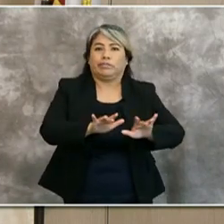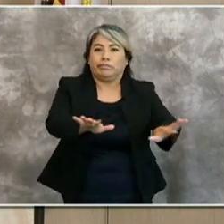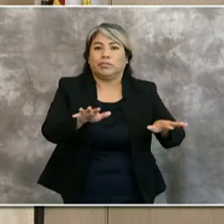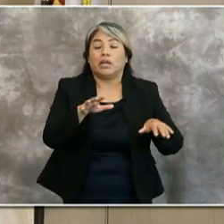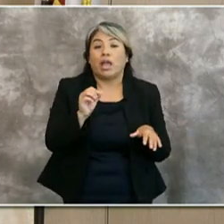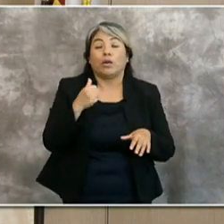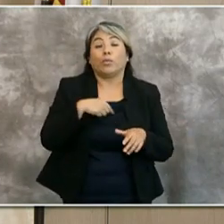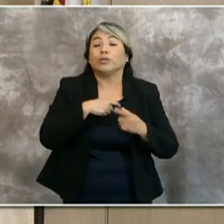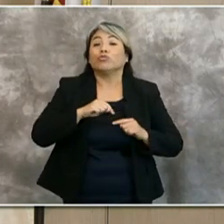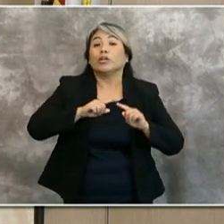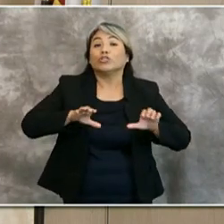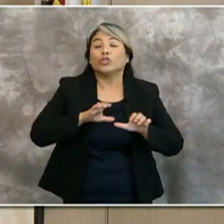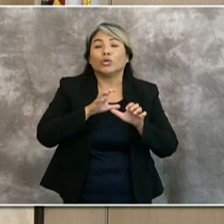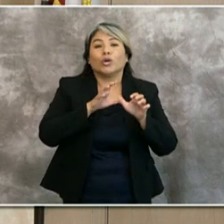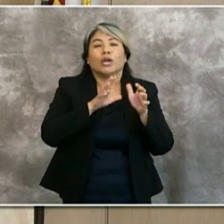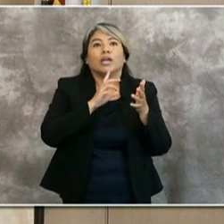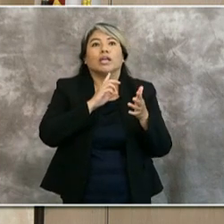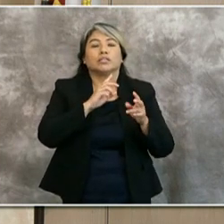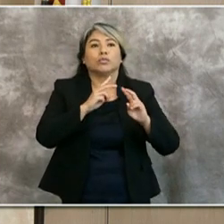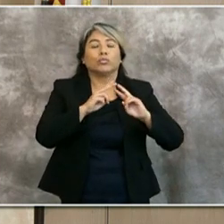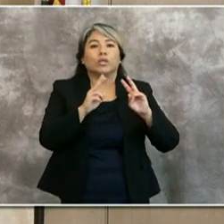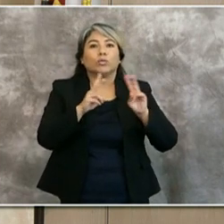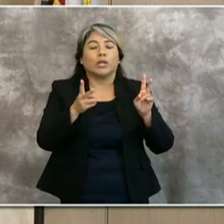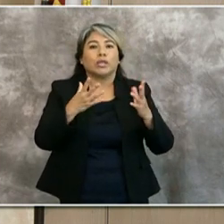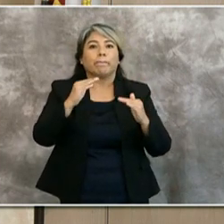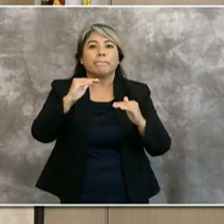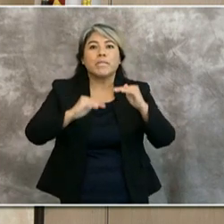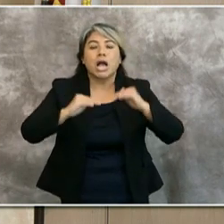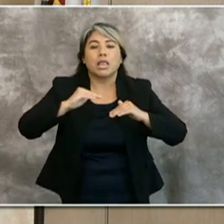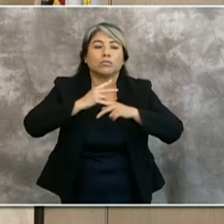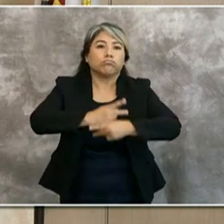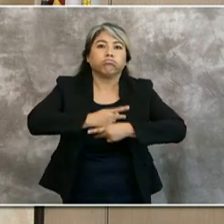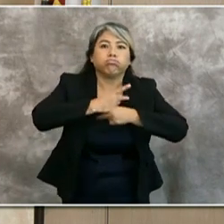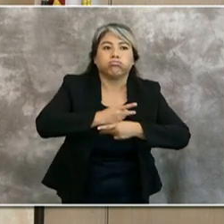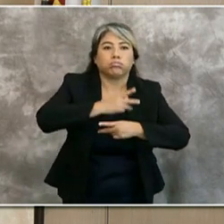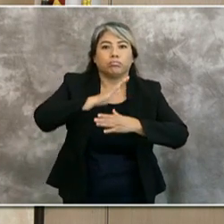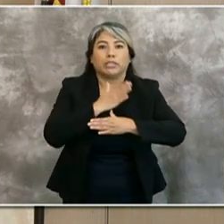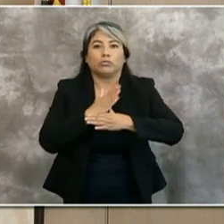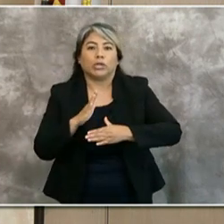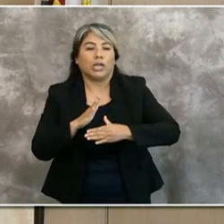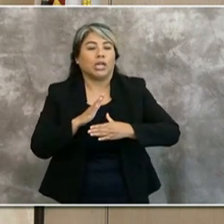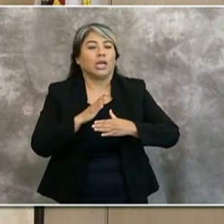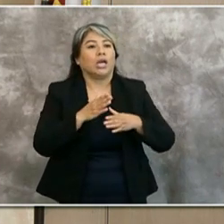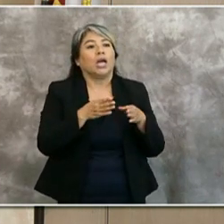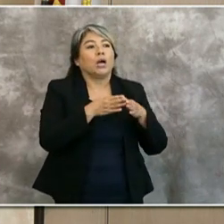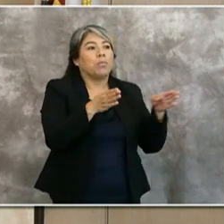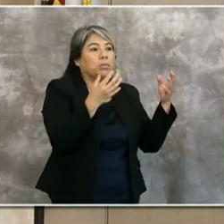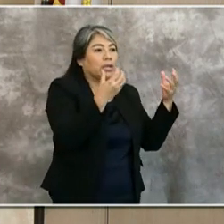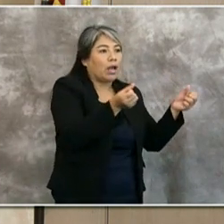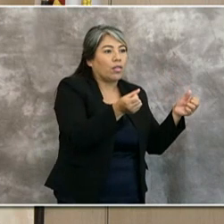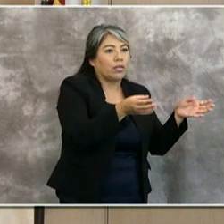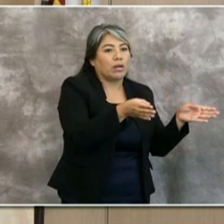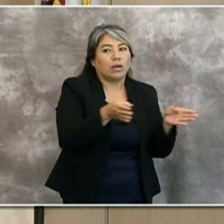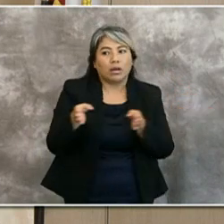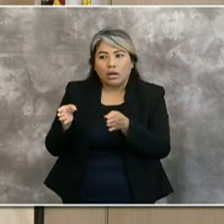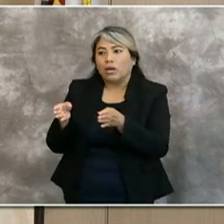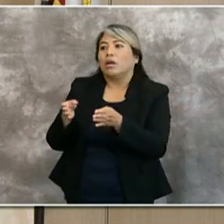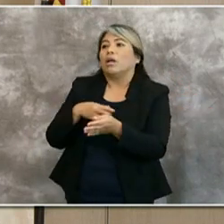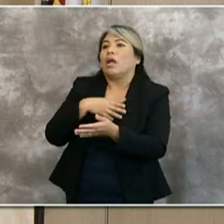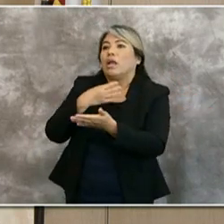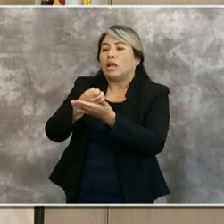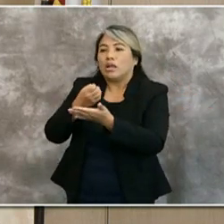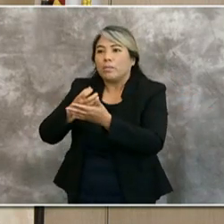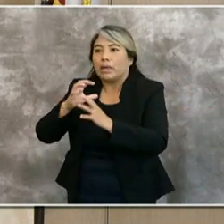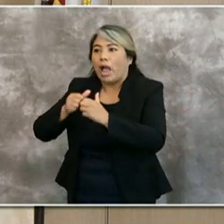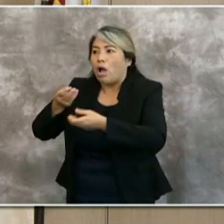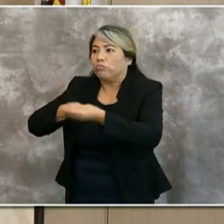what we're trying to do is walk a fine line in a balance between public health as well as economic